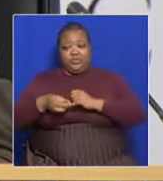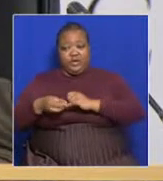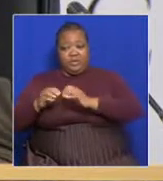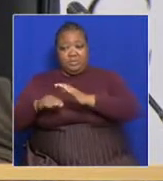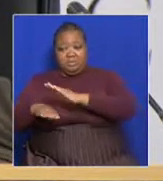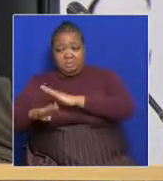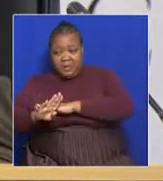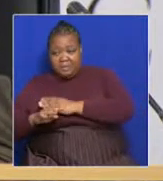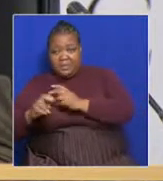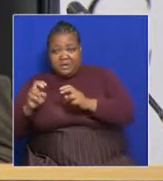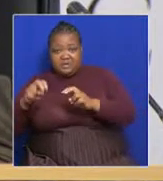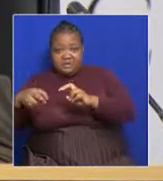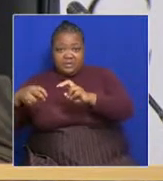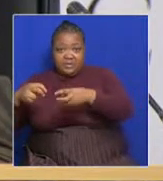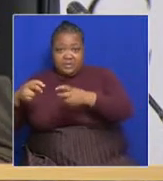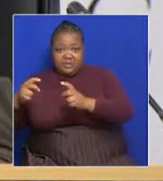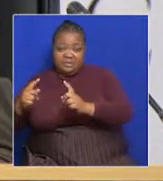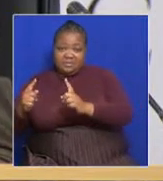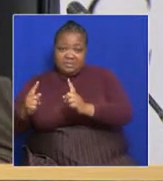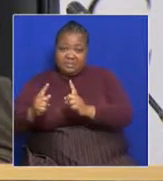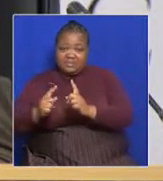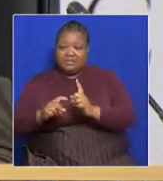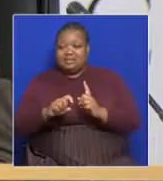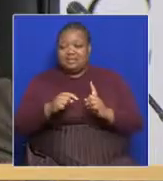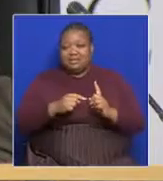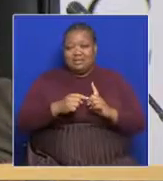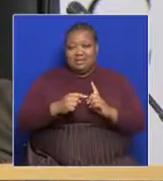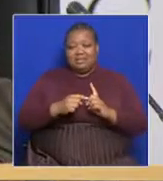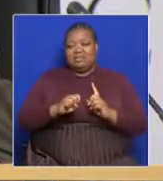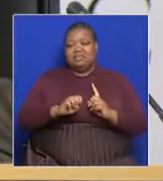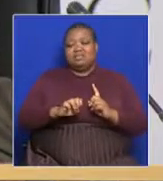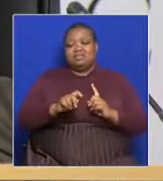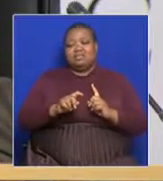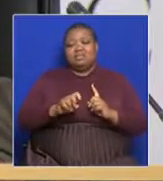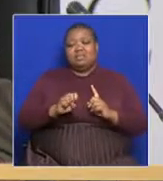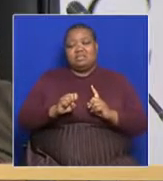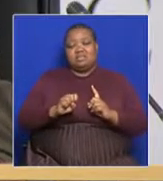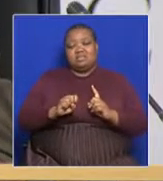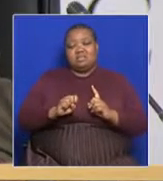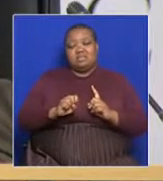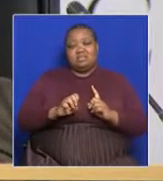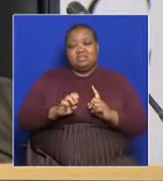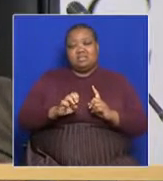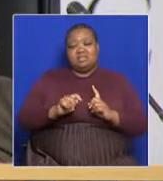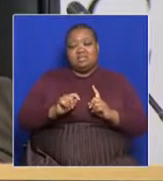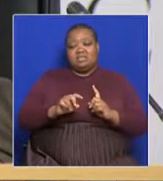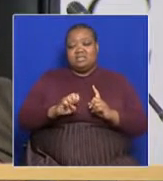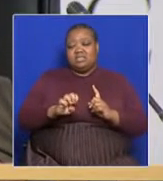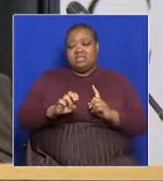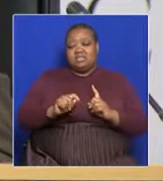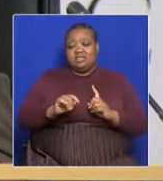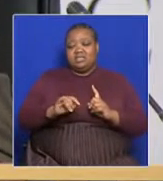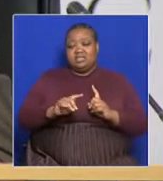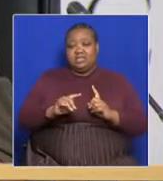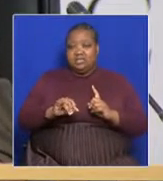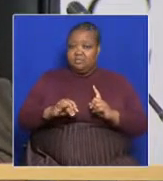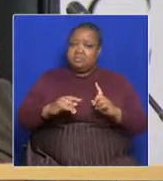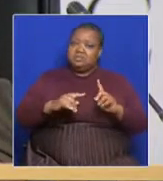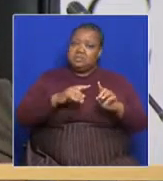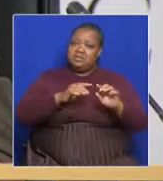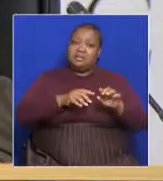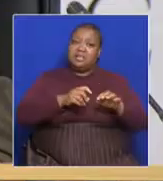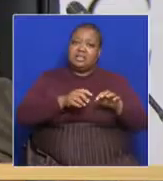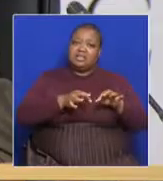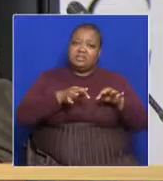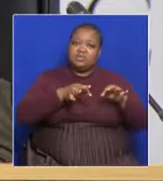relayed the exact same thing to him. Brigadier Newswa told me there's an attempted break-in at Port Shepstone. That's why